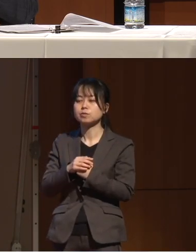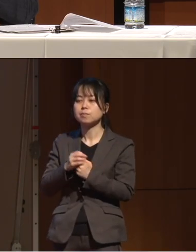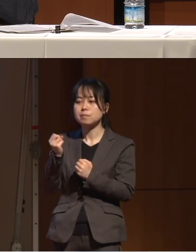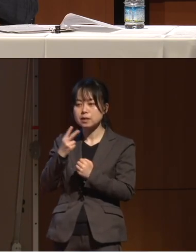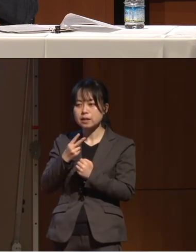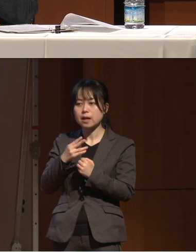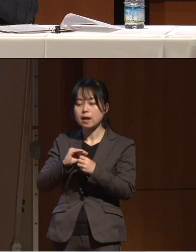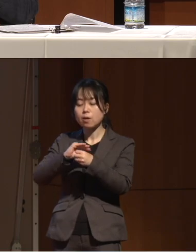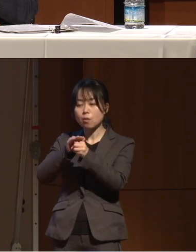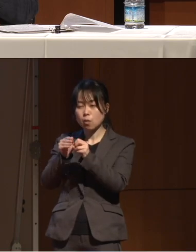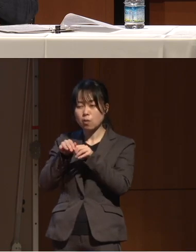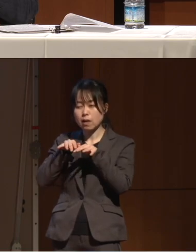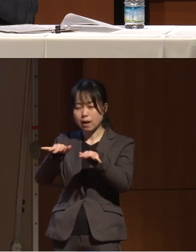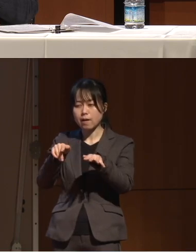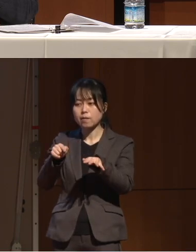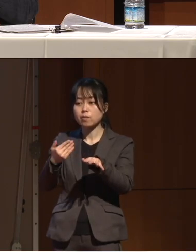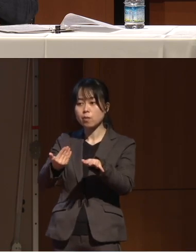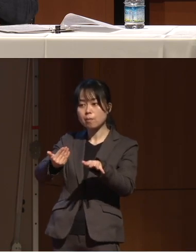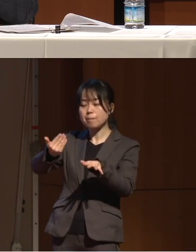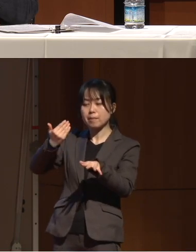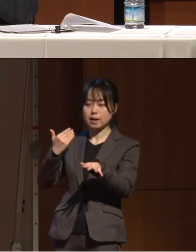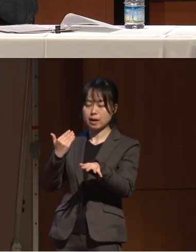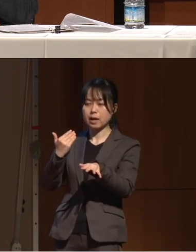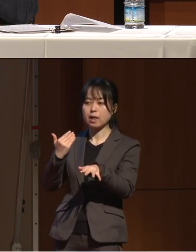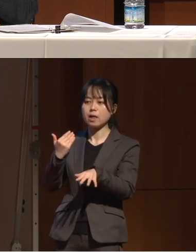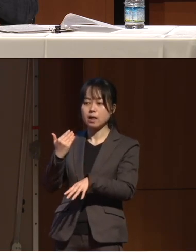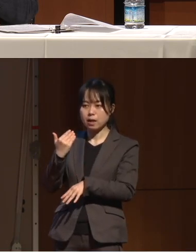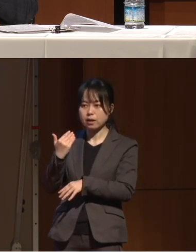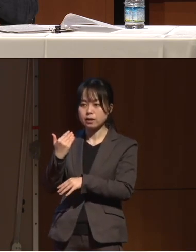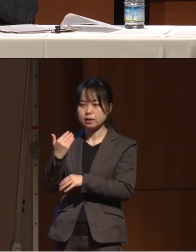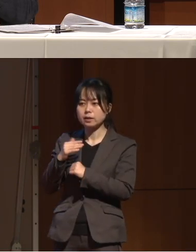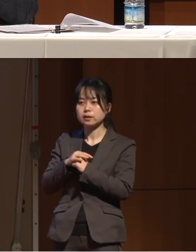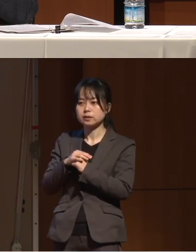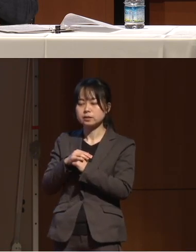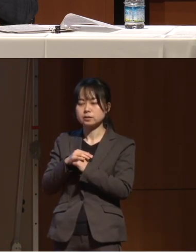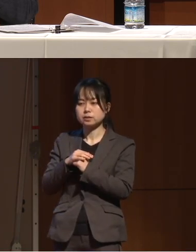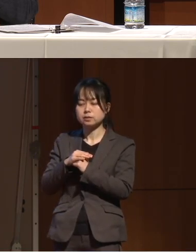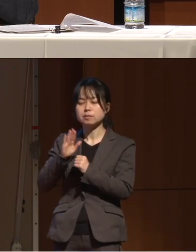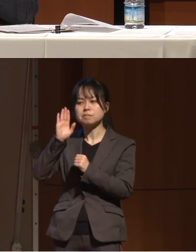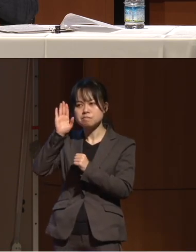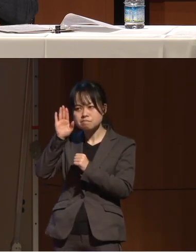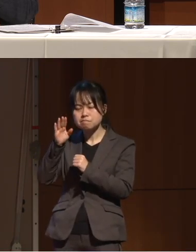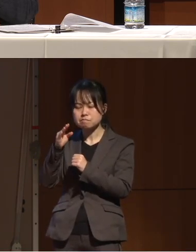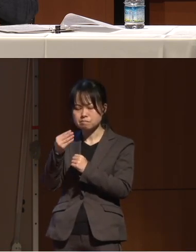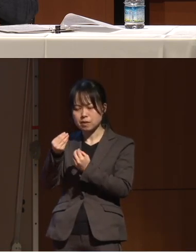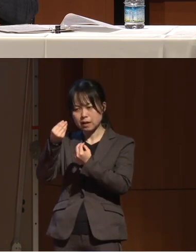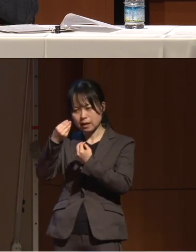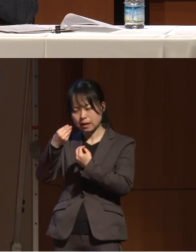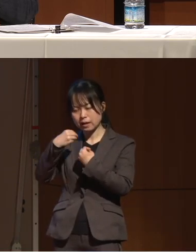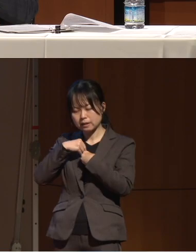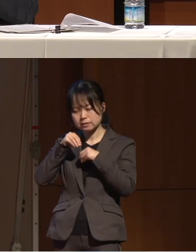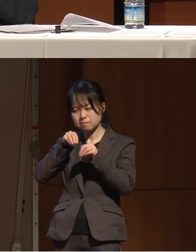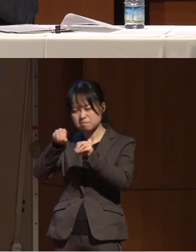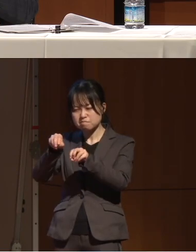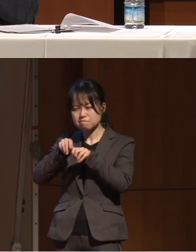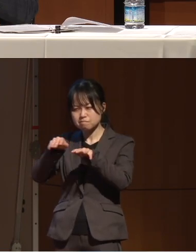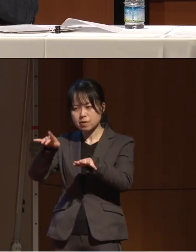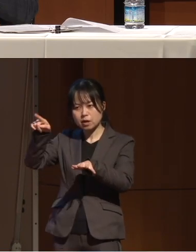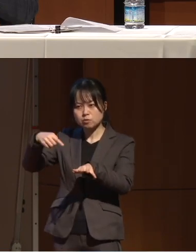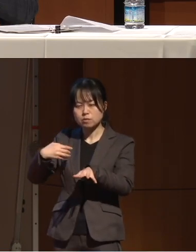been advocating the importance of pandemic preparedness based on her field